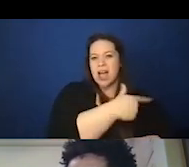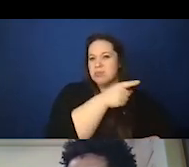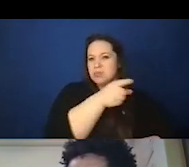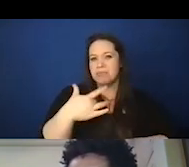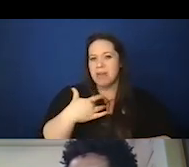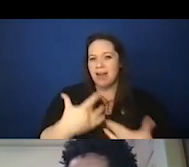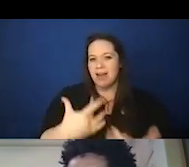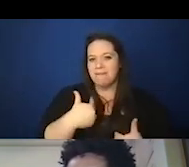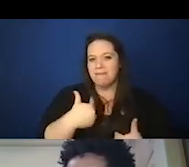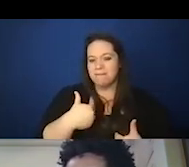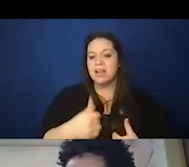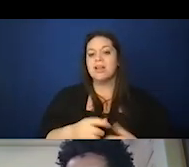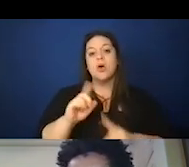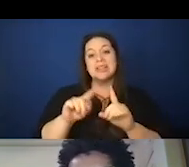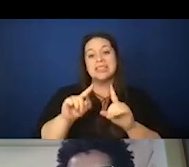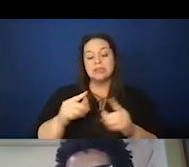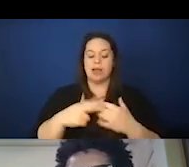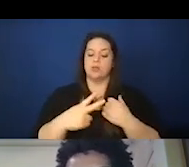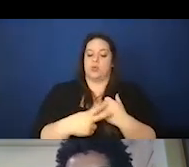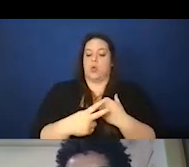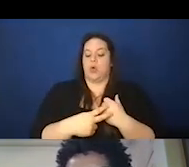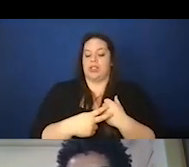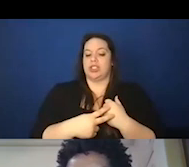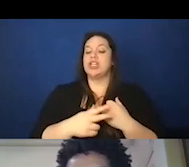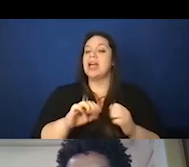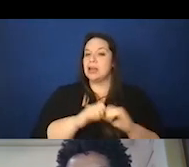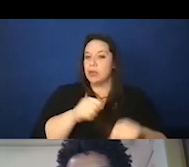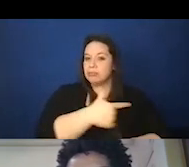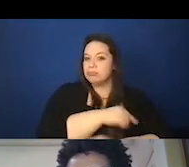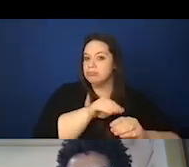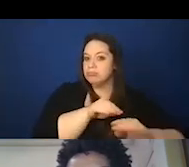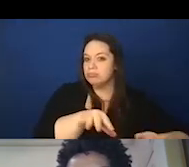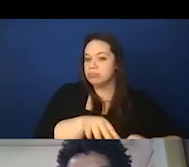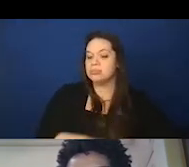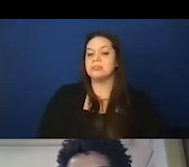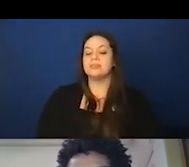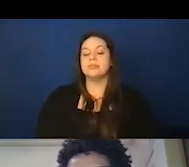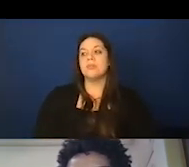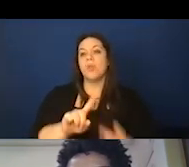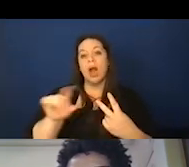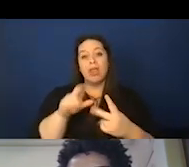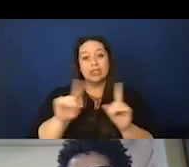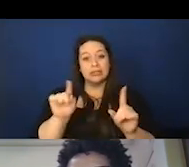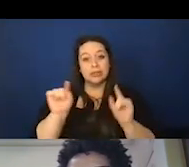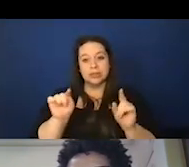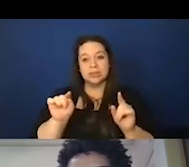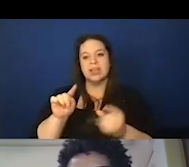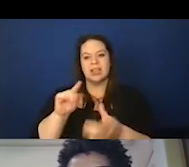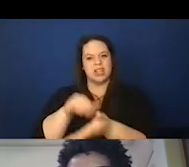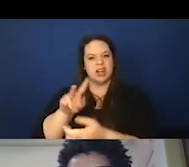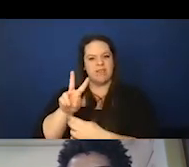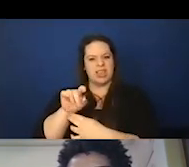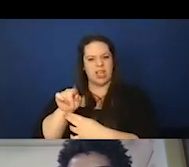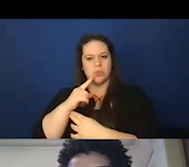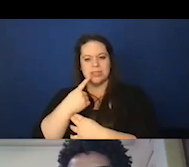the difference is in the storage and the administration. For example, the other difference, as Dr. Vasquez will tell you, if